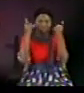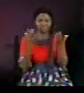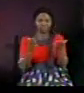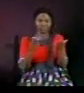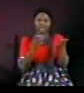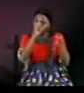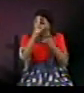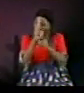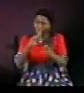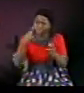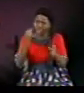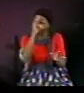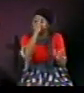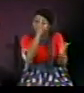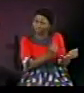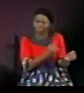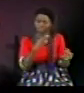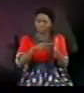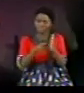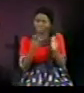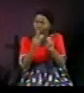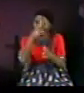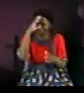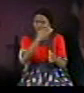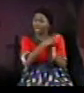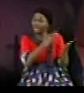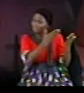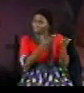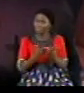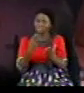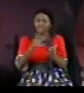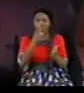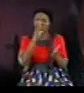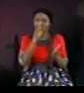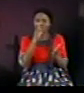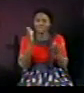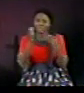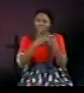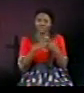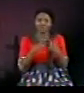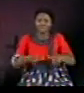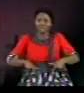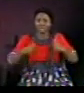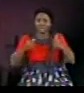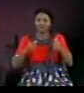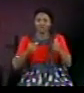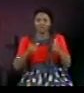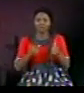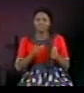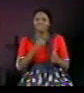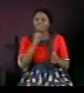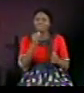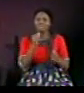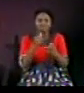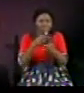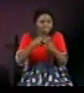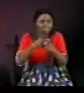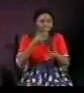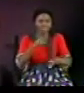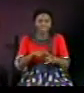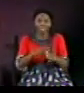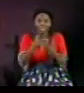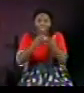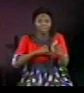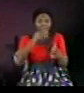our mother back to life. Brethren, it's not even reached 3 seconds. Before I know,